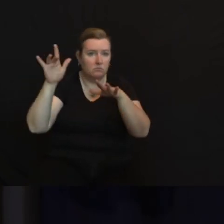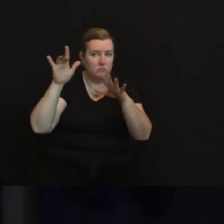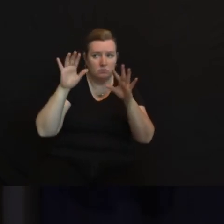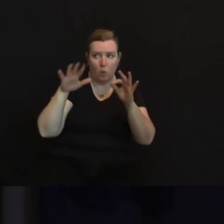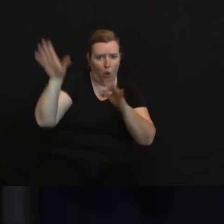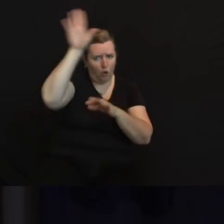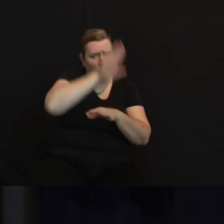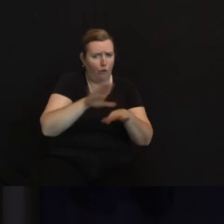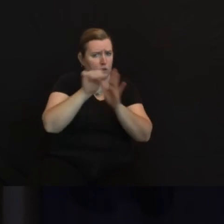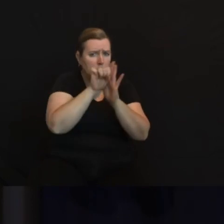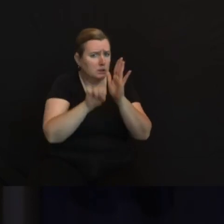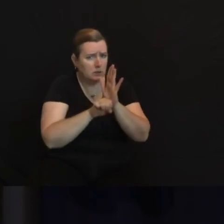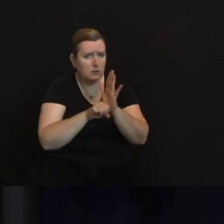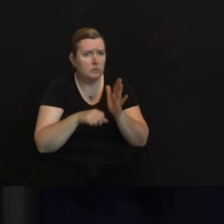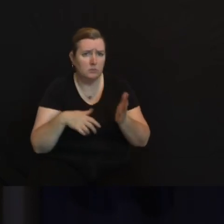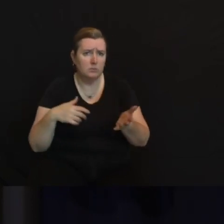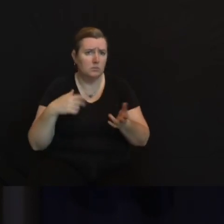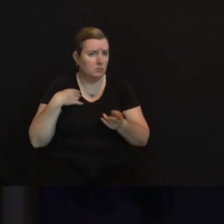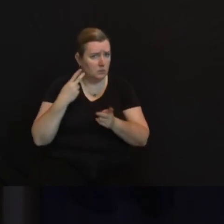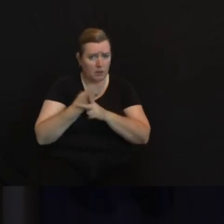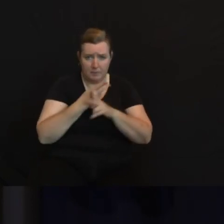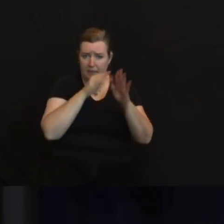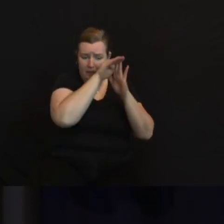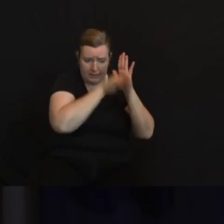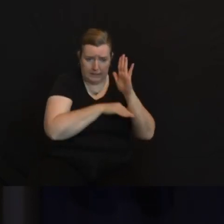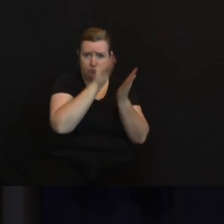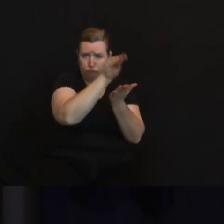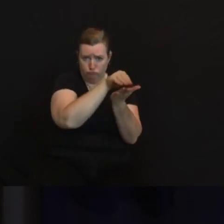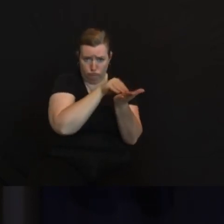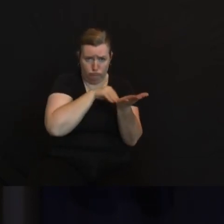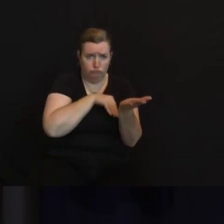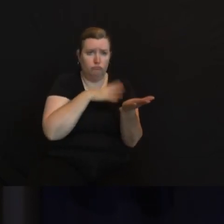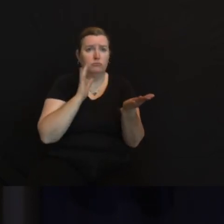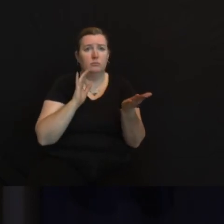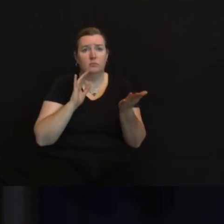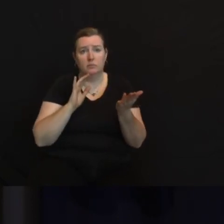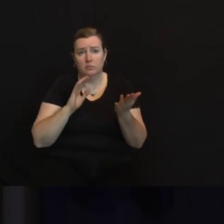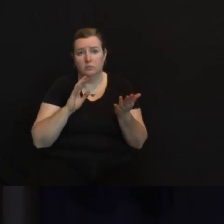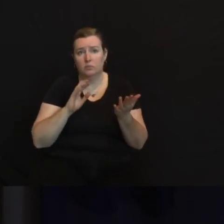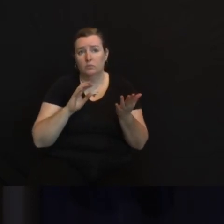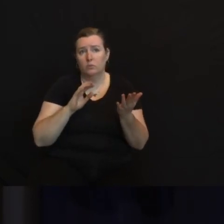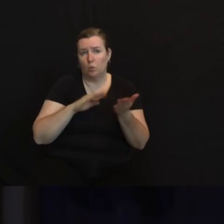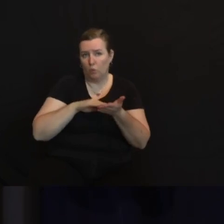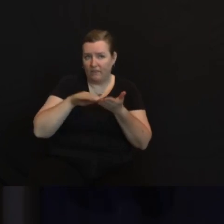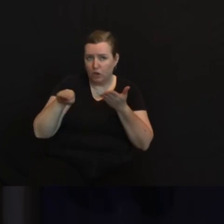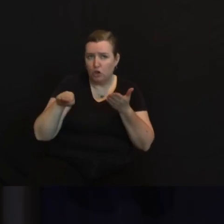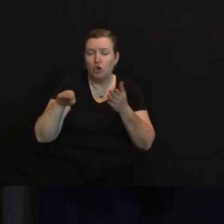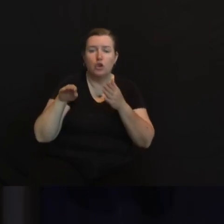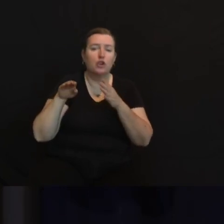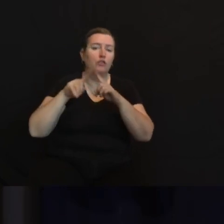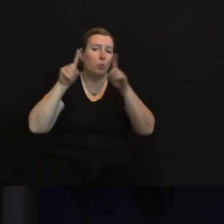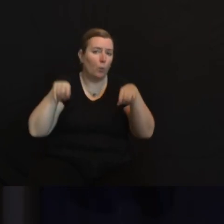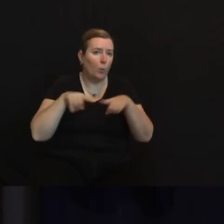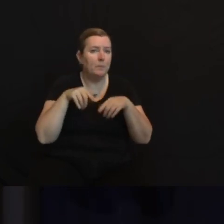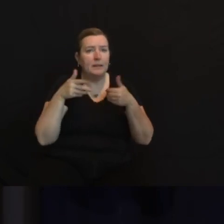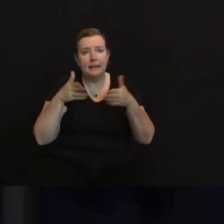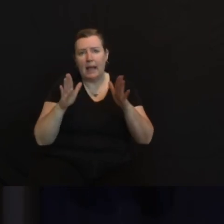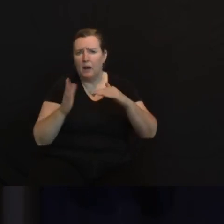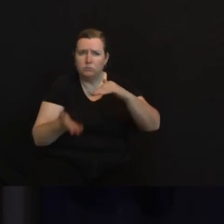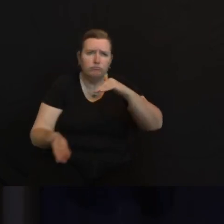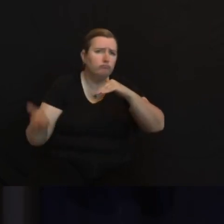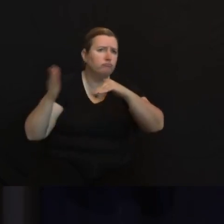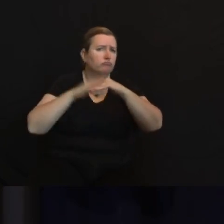we have maintained all of our waivers to allow them to expand their bed complement, particularly